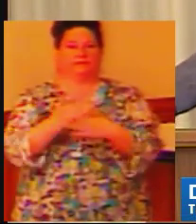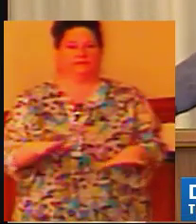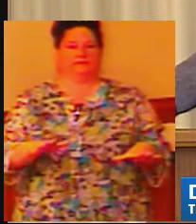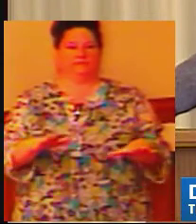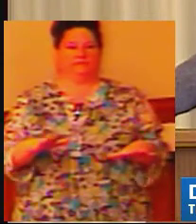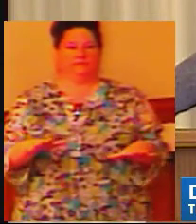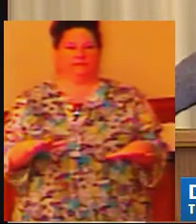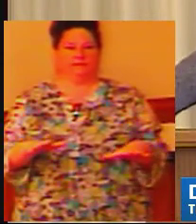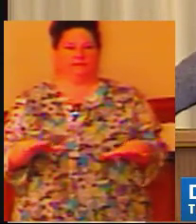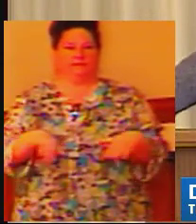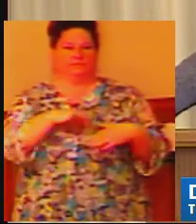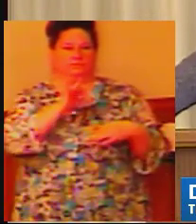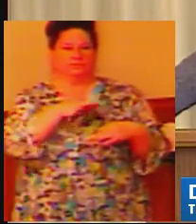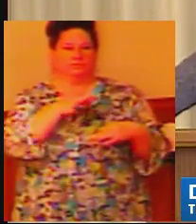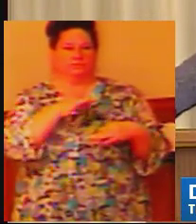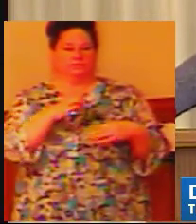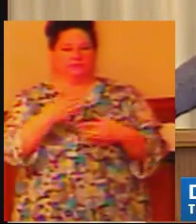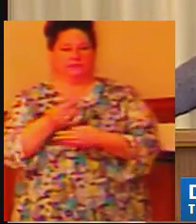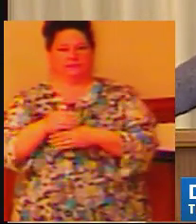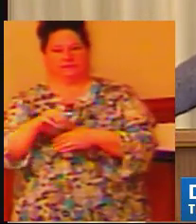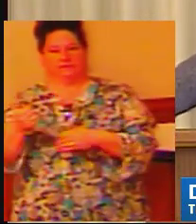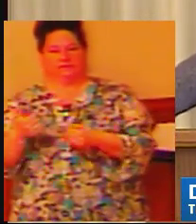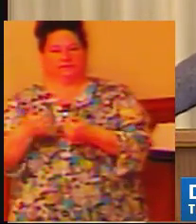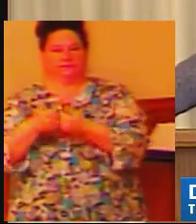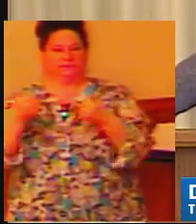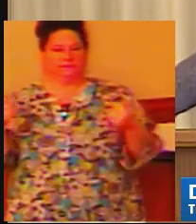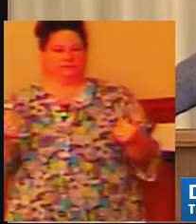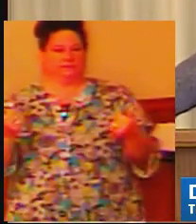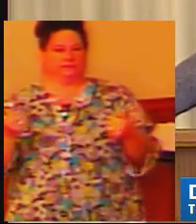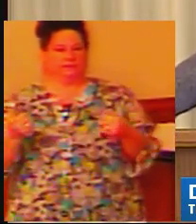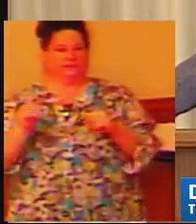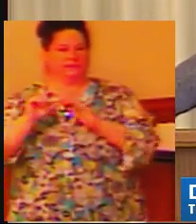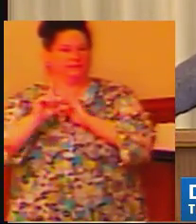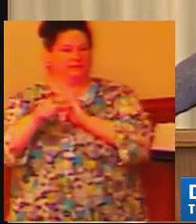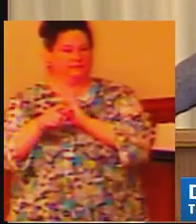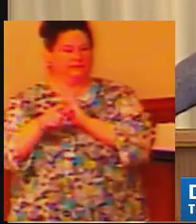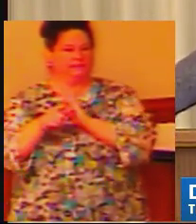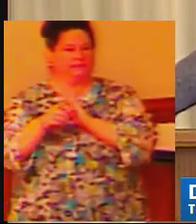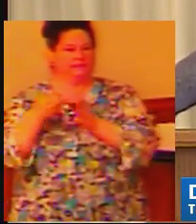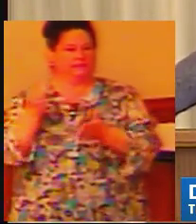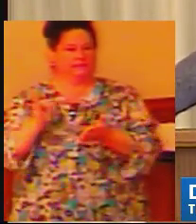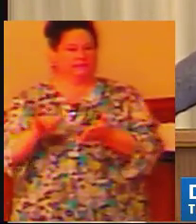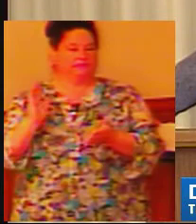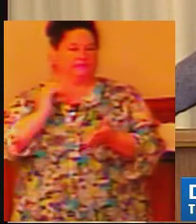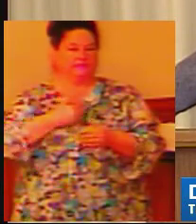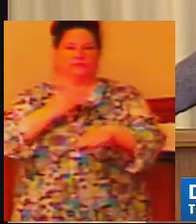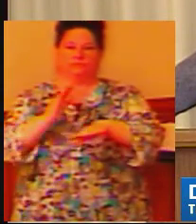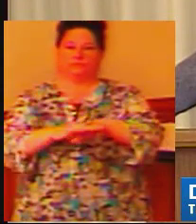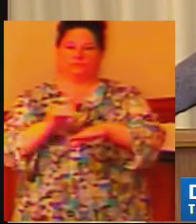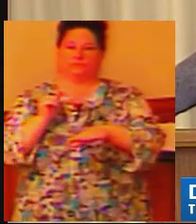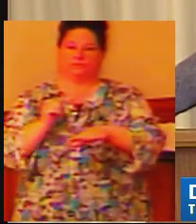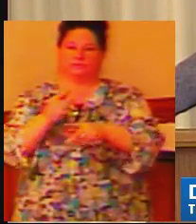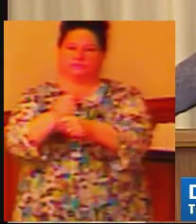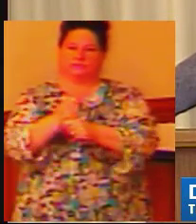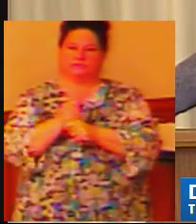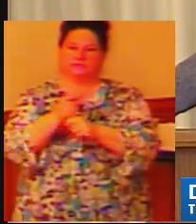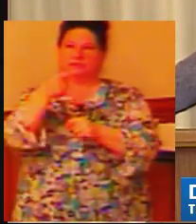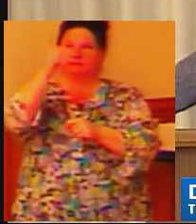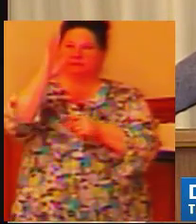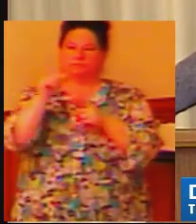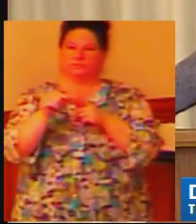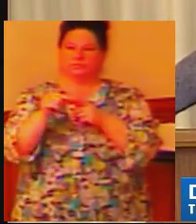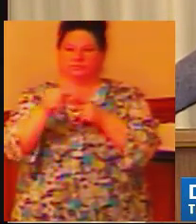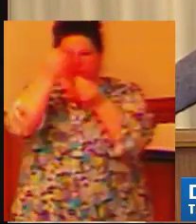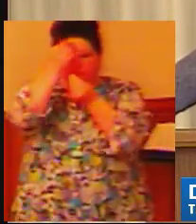soul and spirit maybe at a later time. So that's our call. To take God's word and to put it out